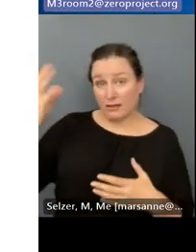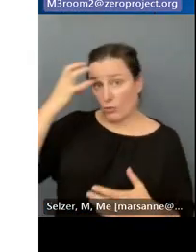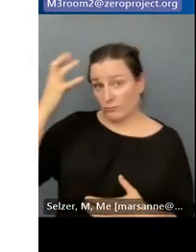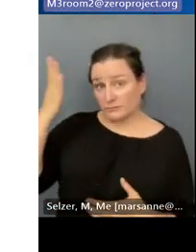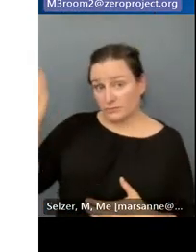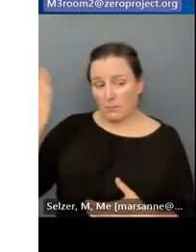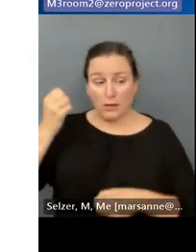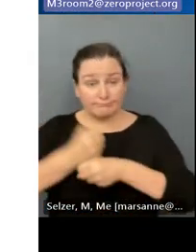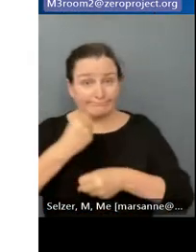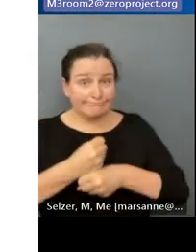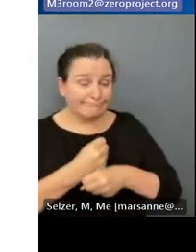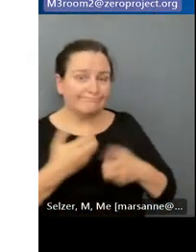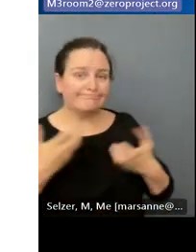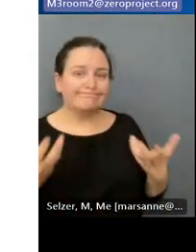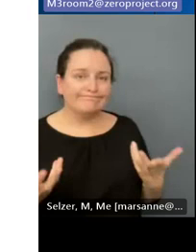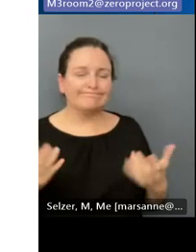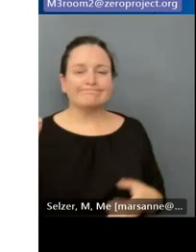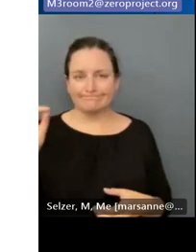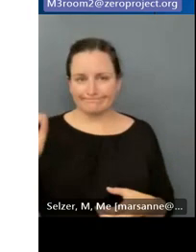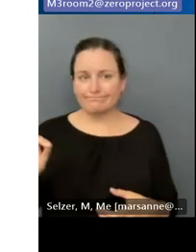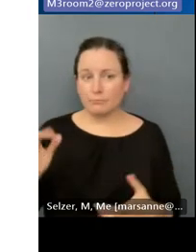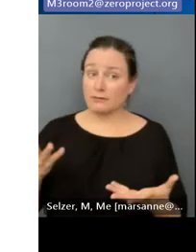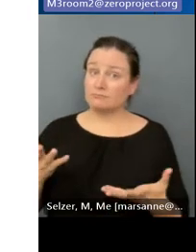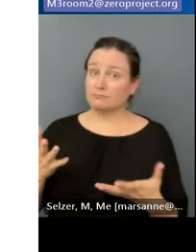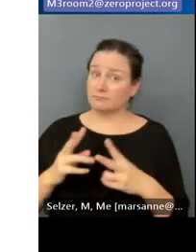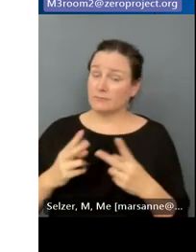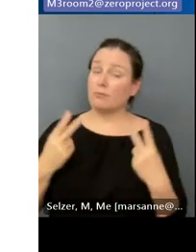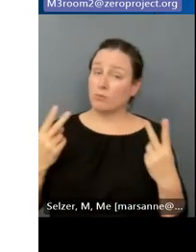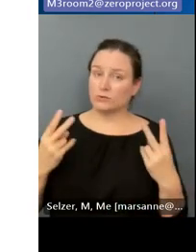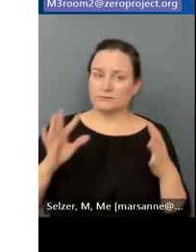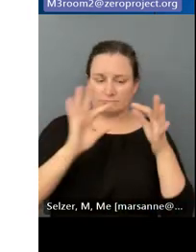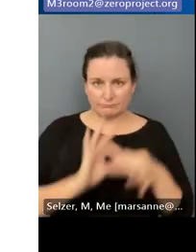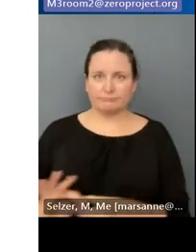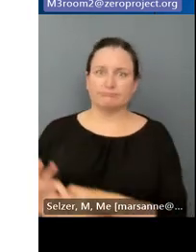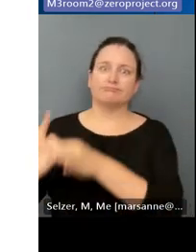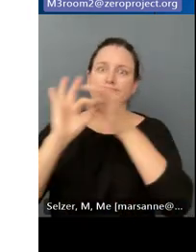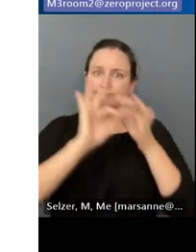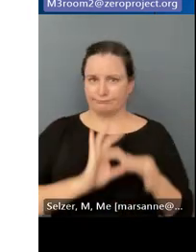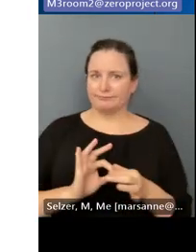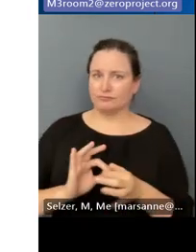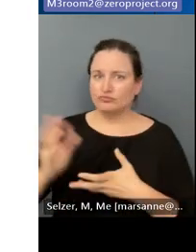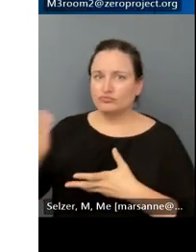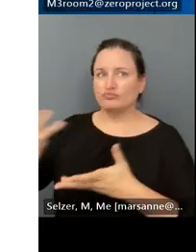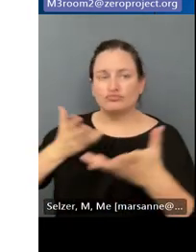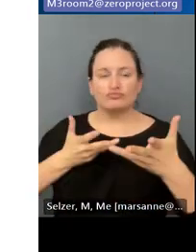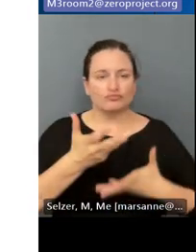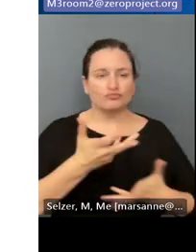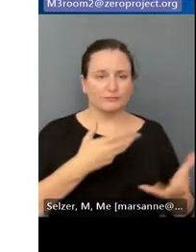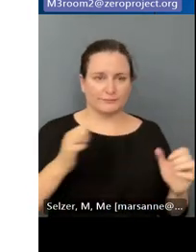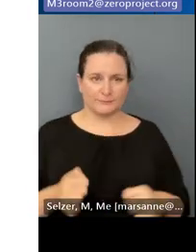The impact in a success factor, the specialized education servicing. We started the servicing.